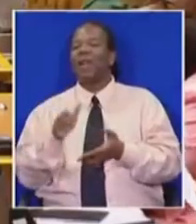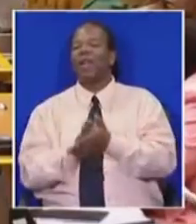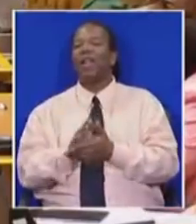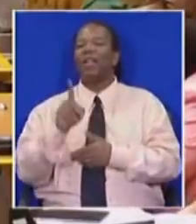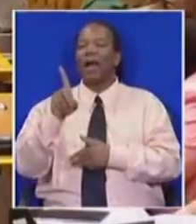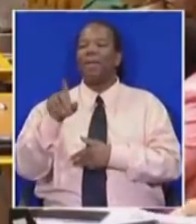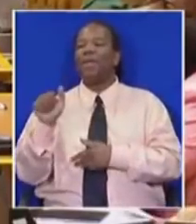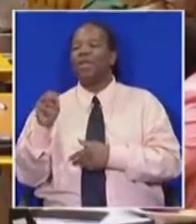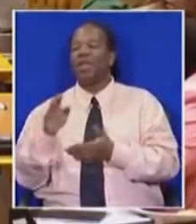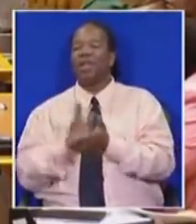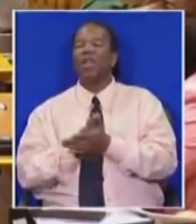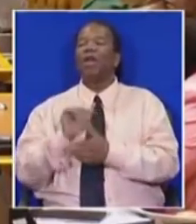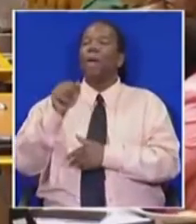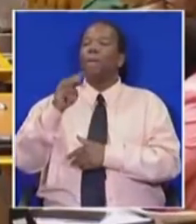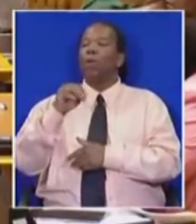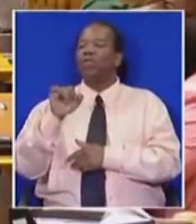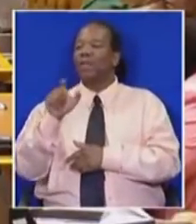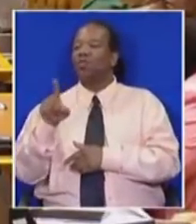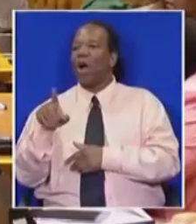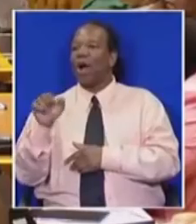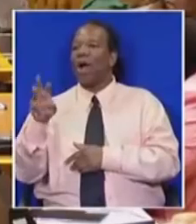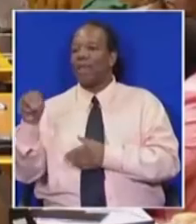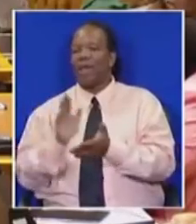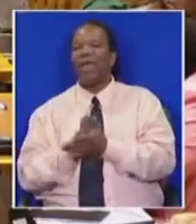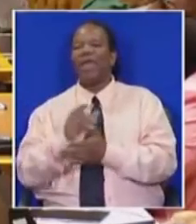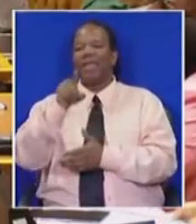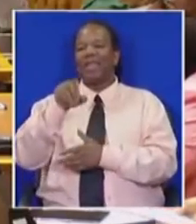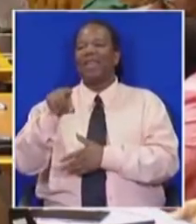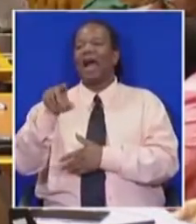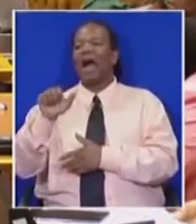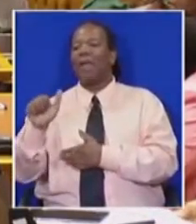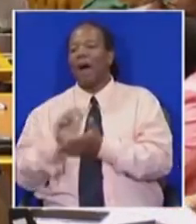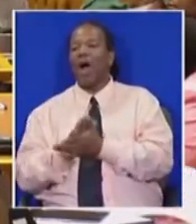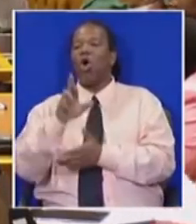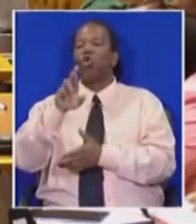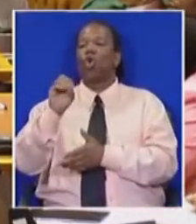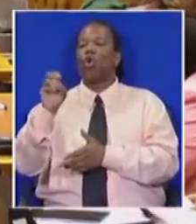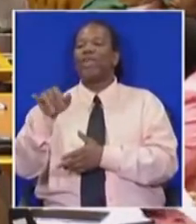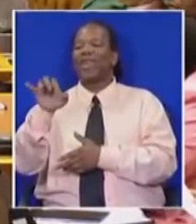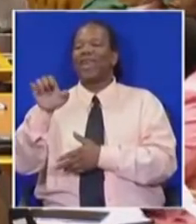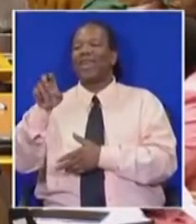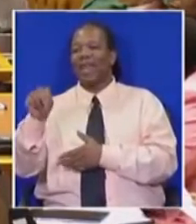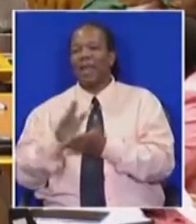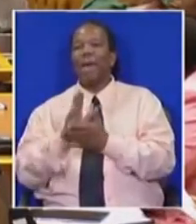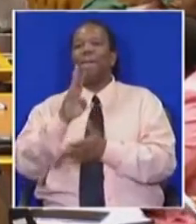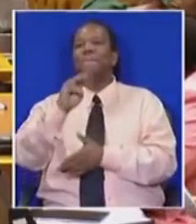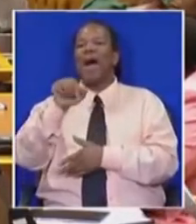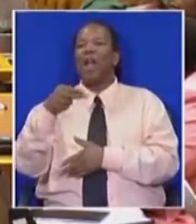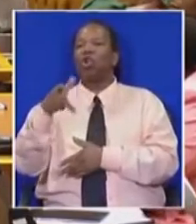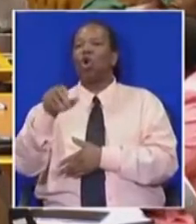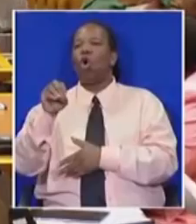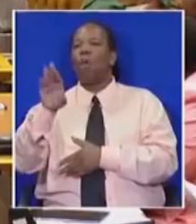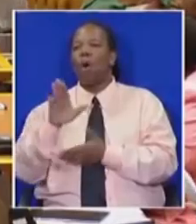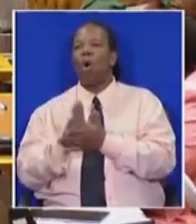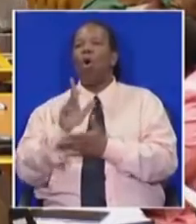Mutambi, Musebenzi Zwane, Melusi Gigaba, Des van Rooyen, David Mahlobo,